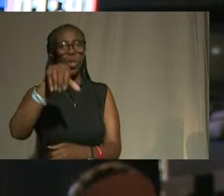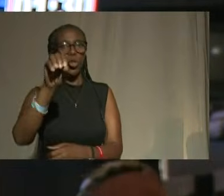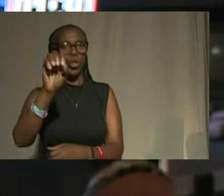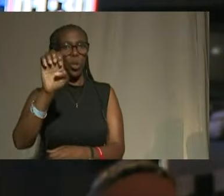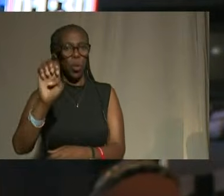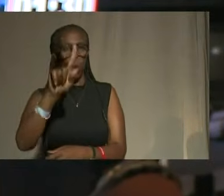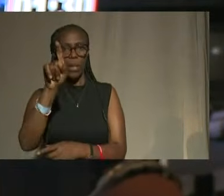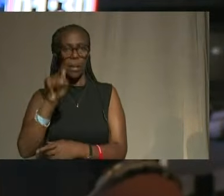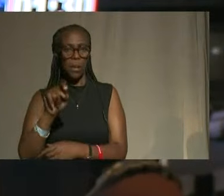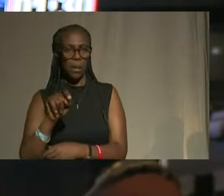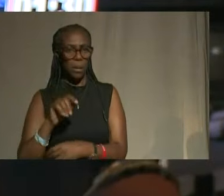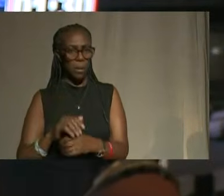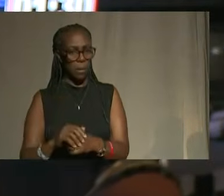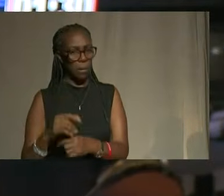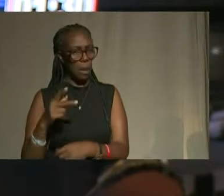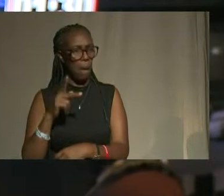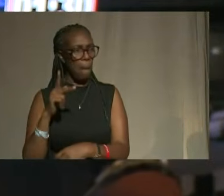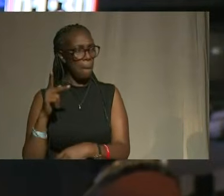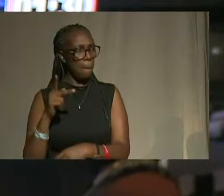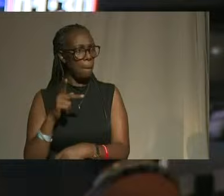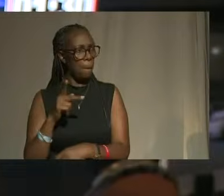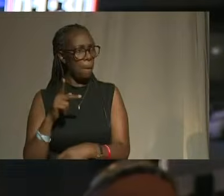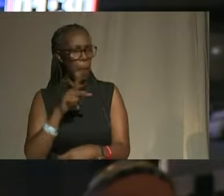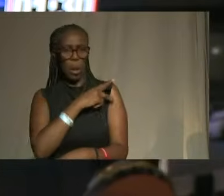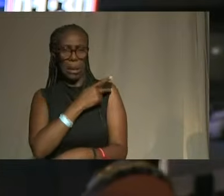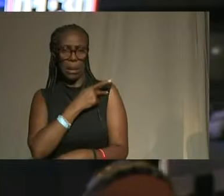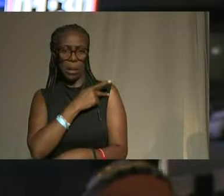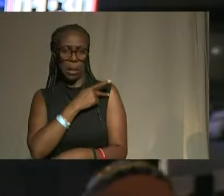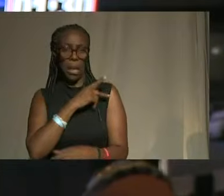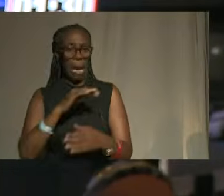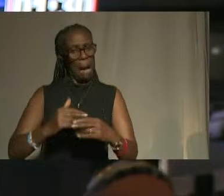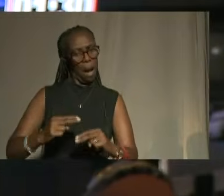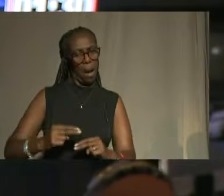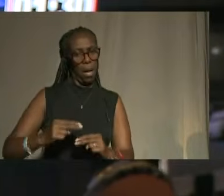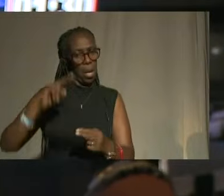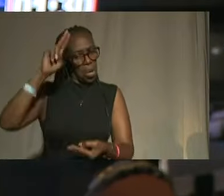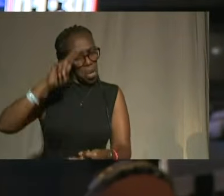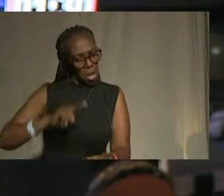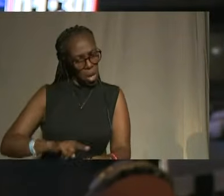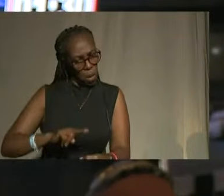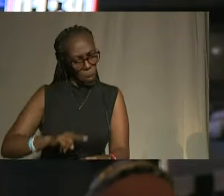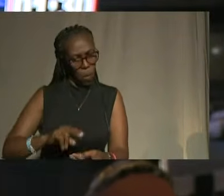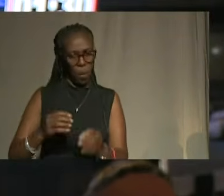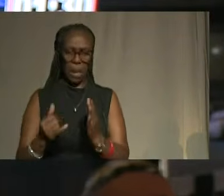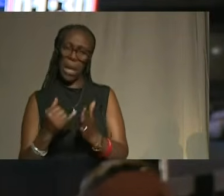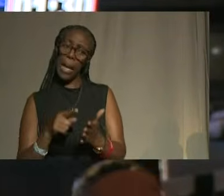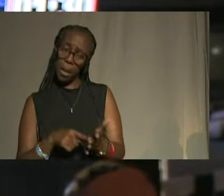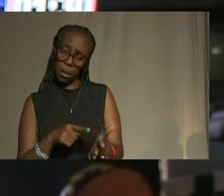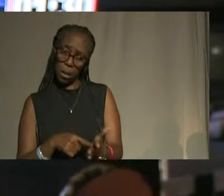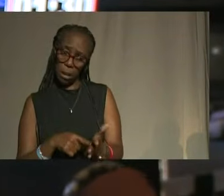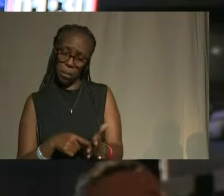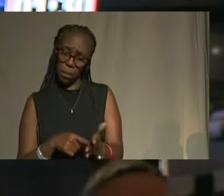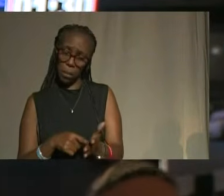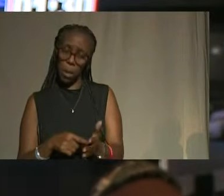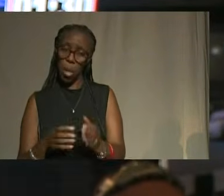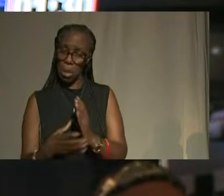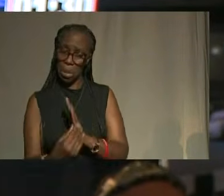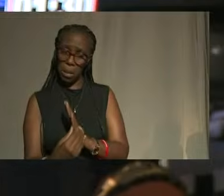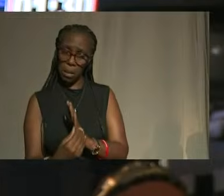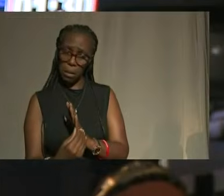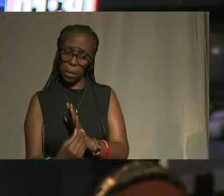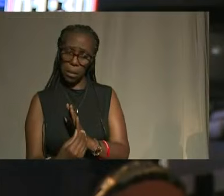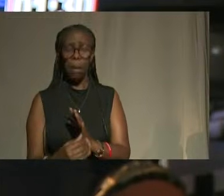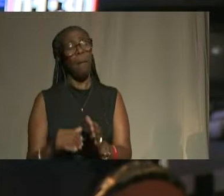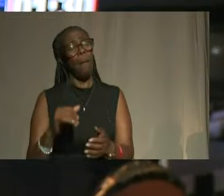often target low-income earners, while high-income earners are generally believed to be able to manage on their own. What in your